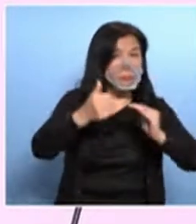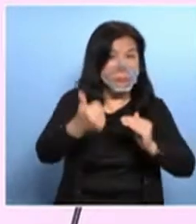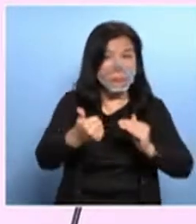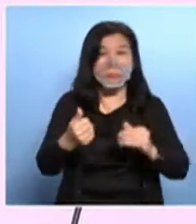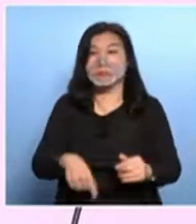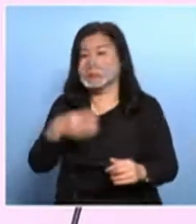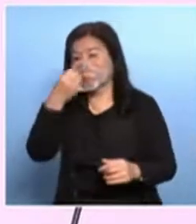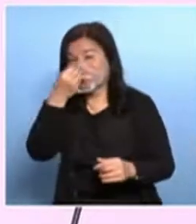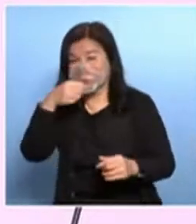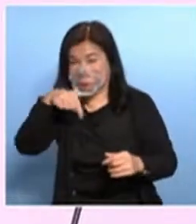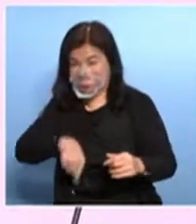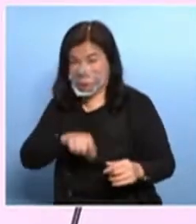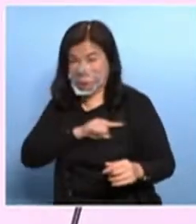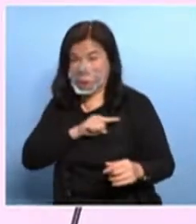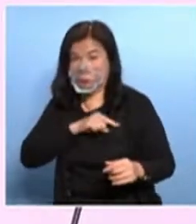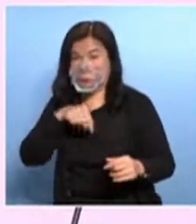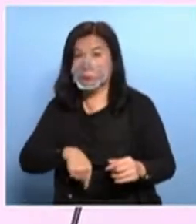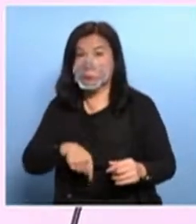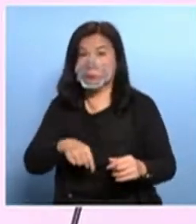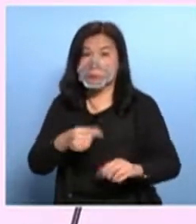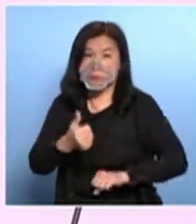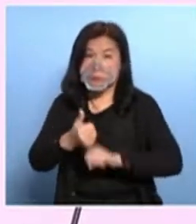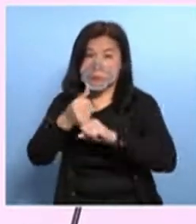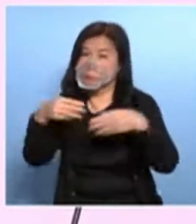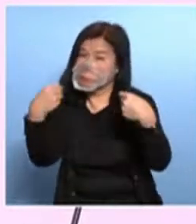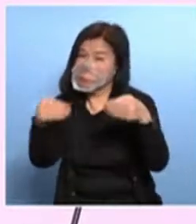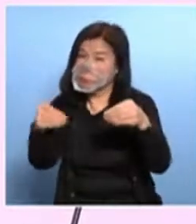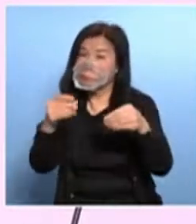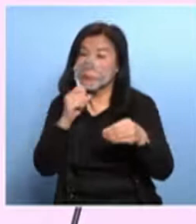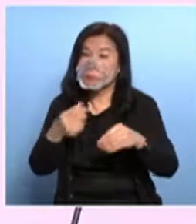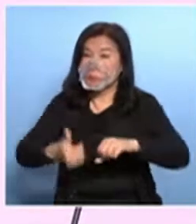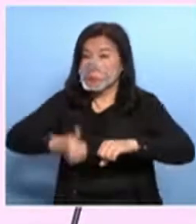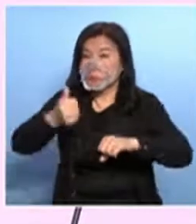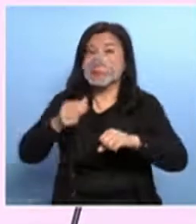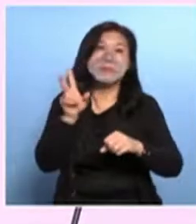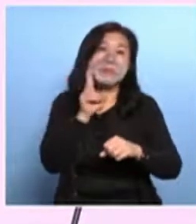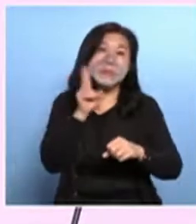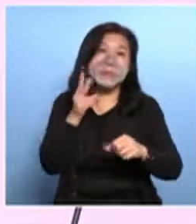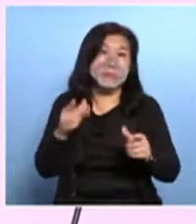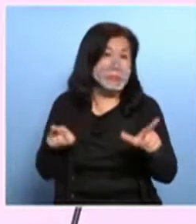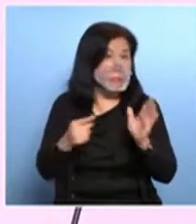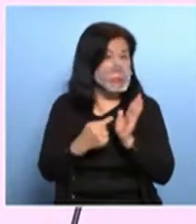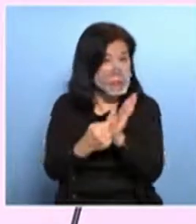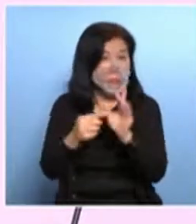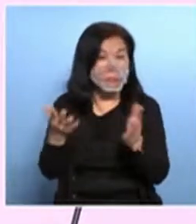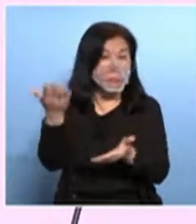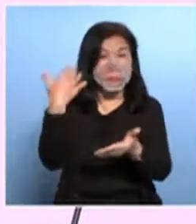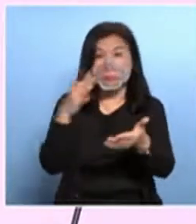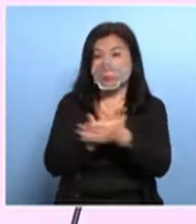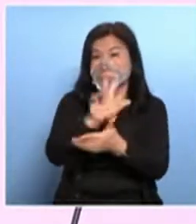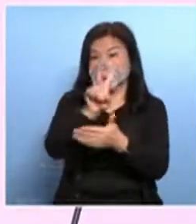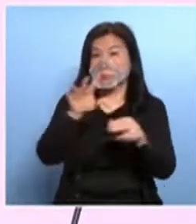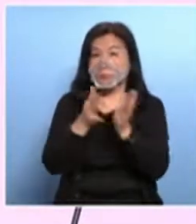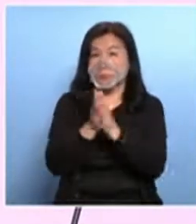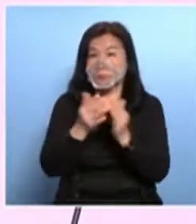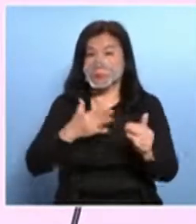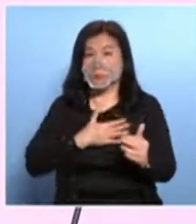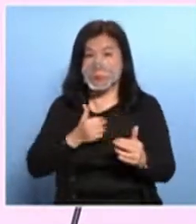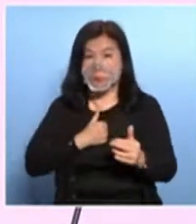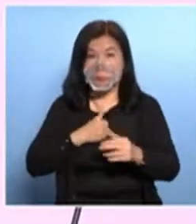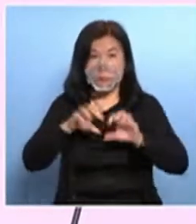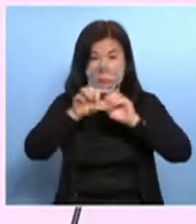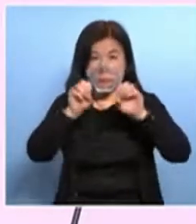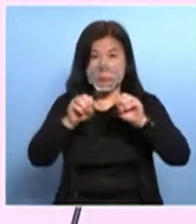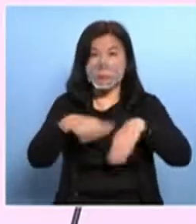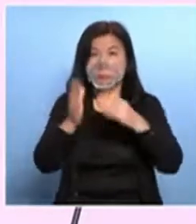we are not short of examples of success in nurturing these enterprises in Hong Kong. I announced in my budget 2